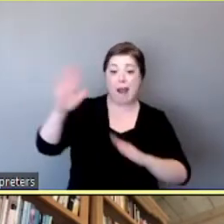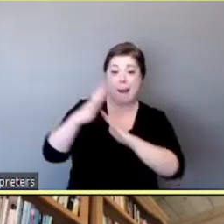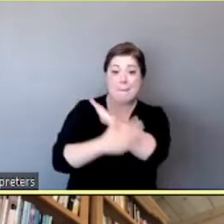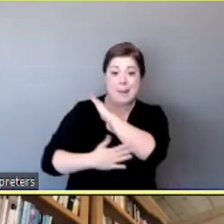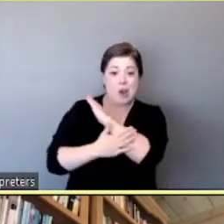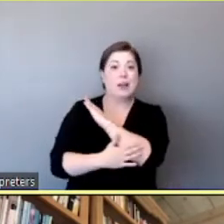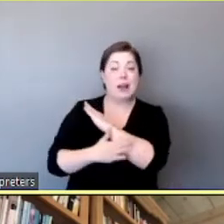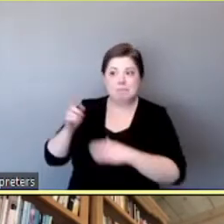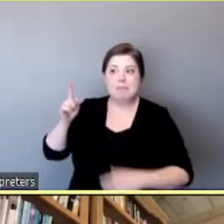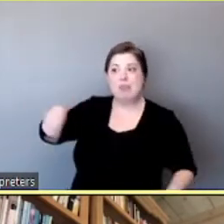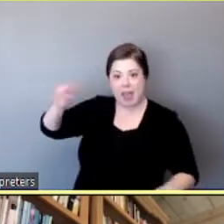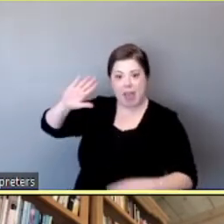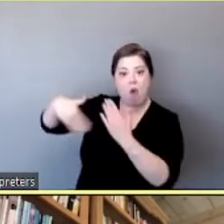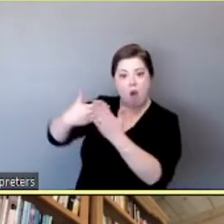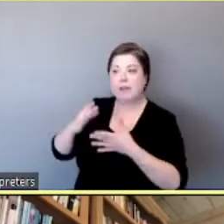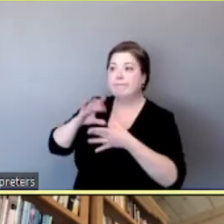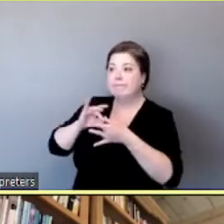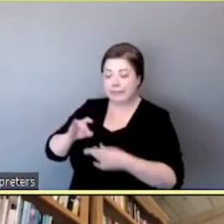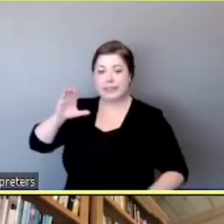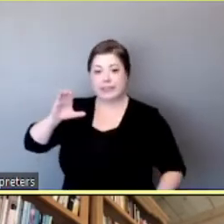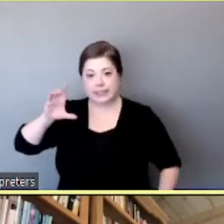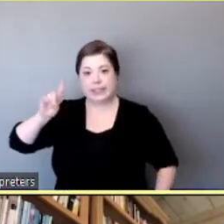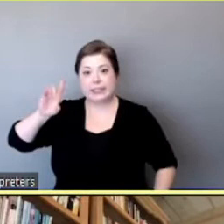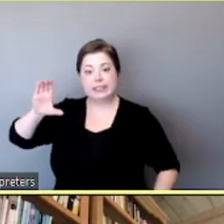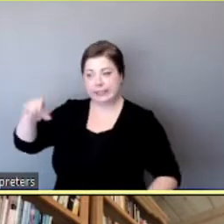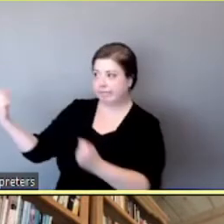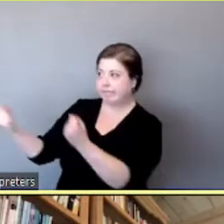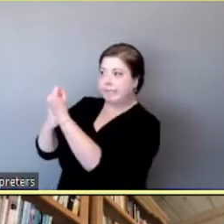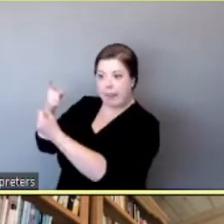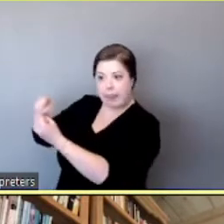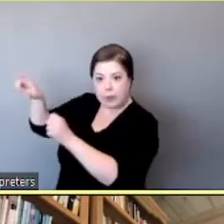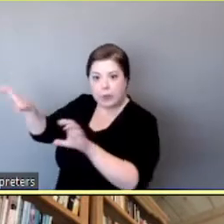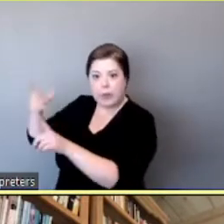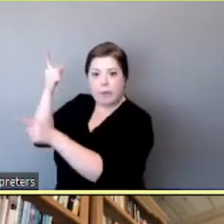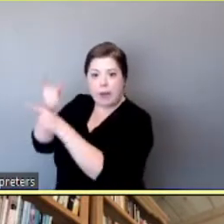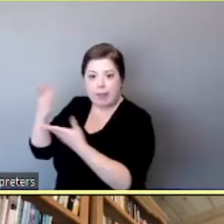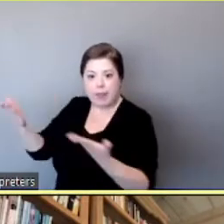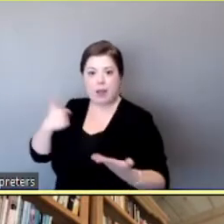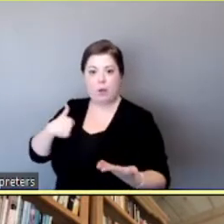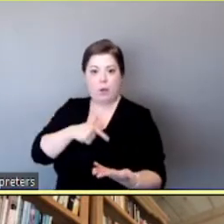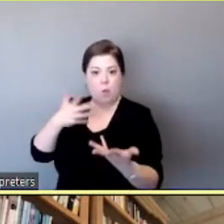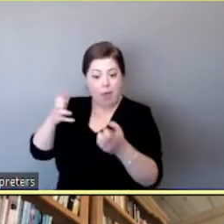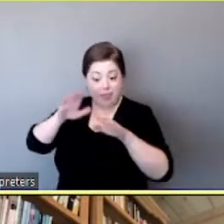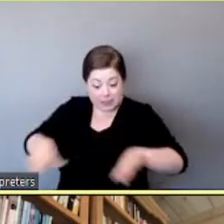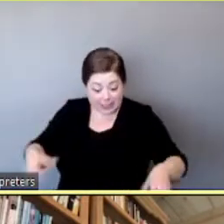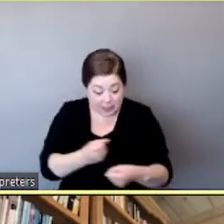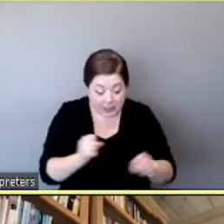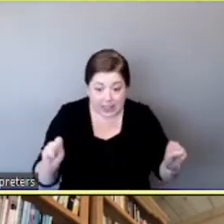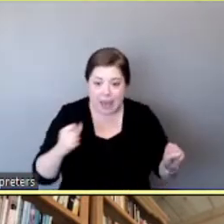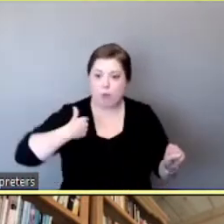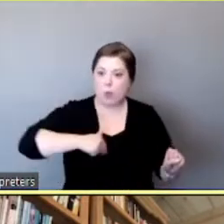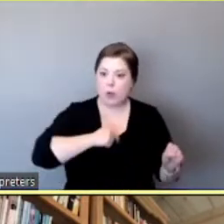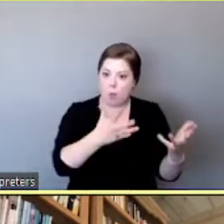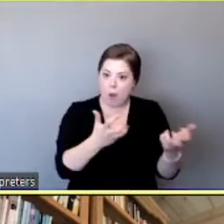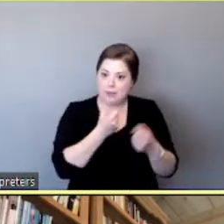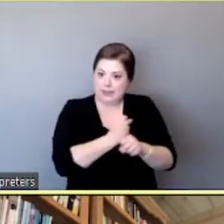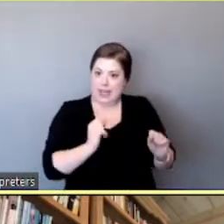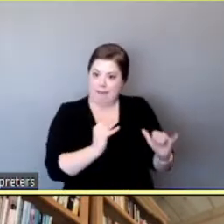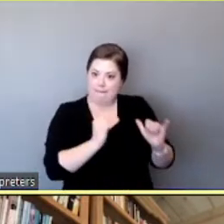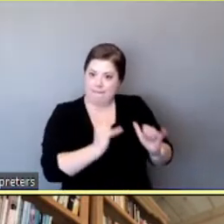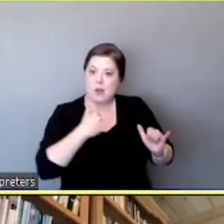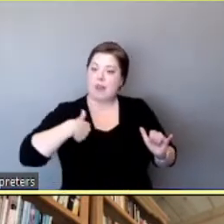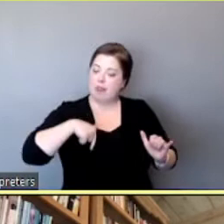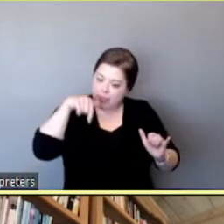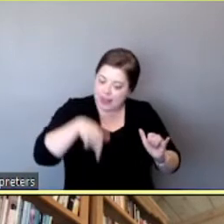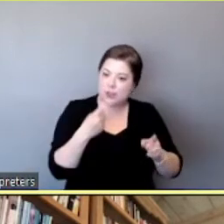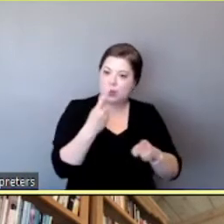is doing the right thing. We want our kids to be safe. We want to be safe. This is the right thing to mask everybody in K through 12. And